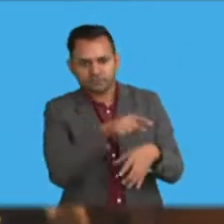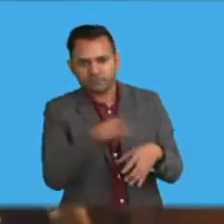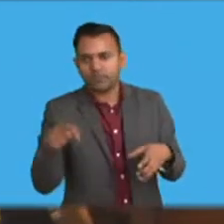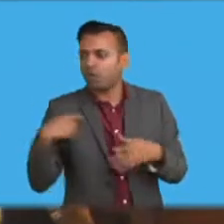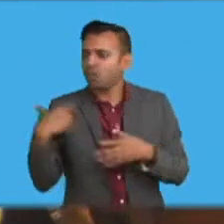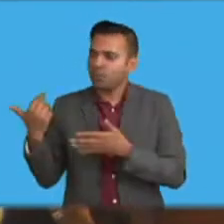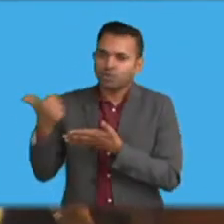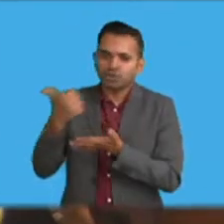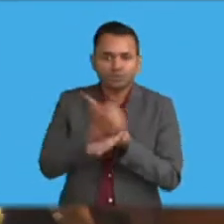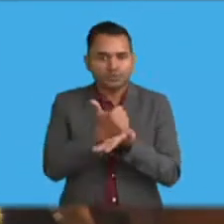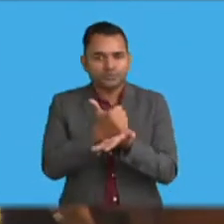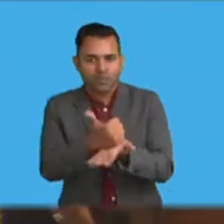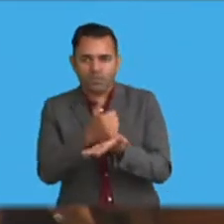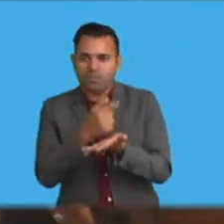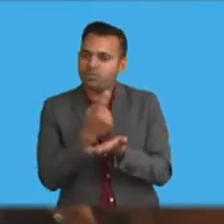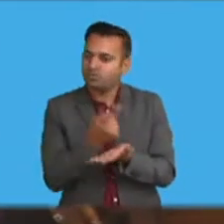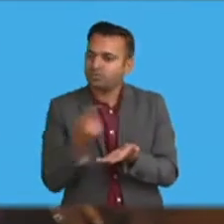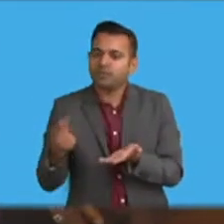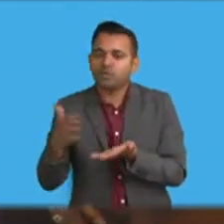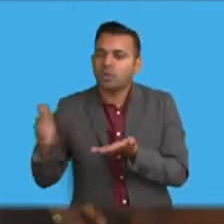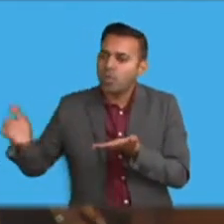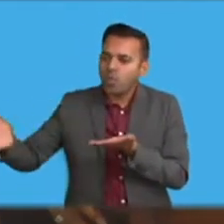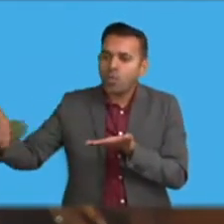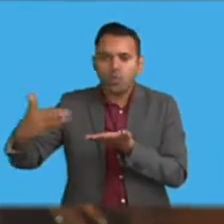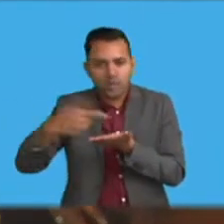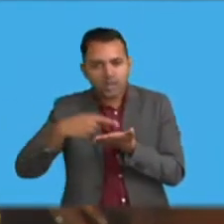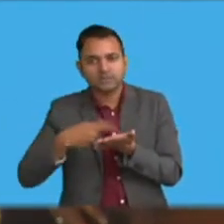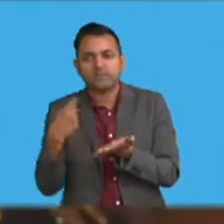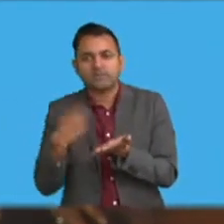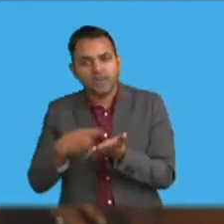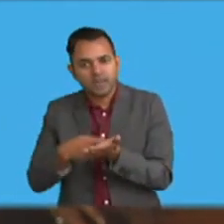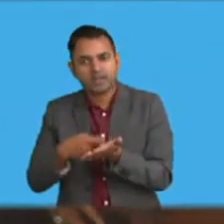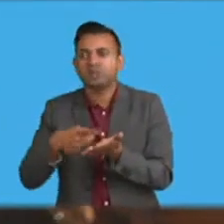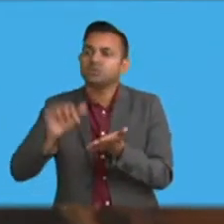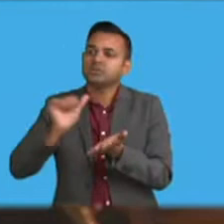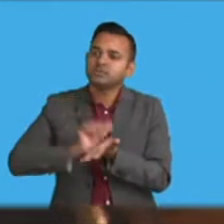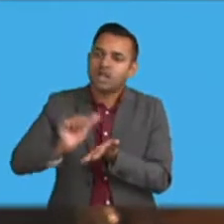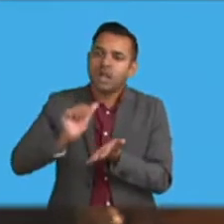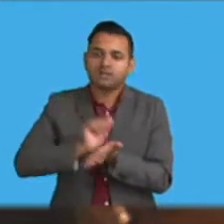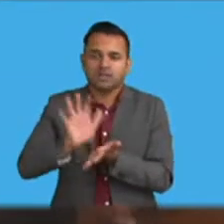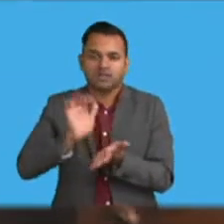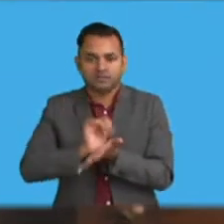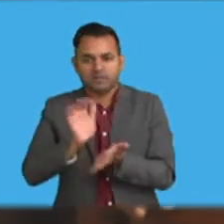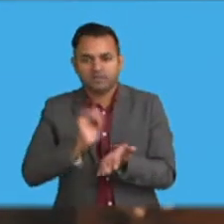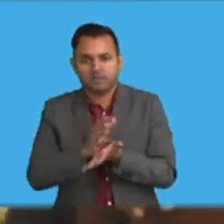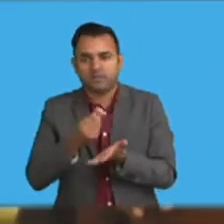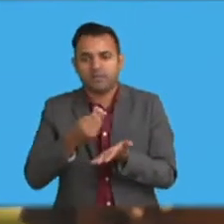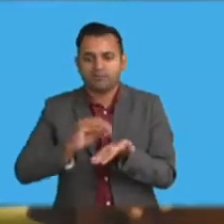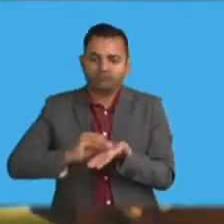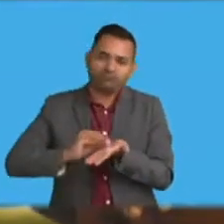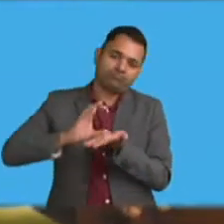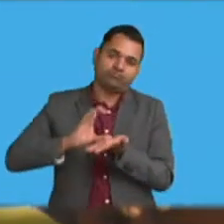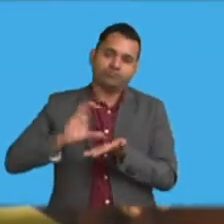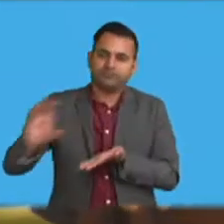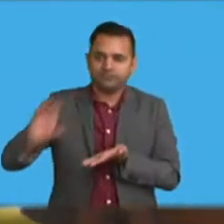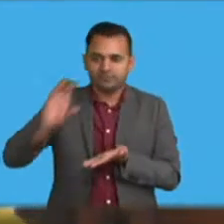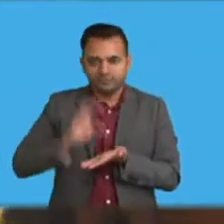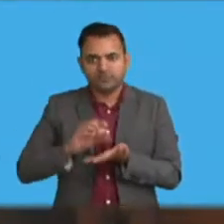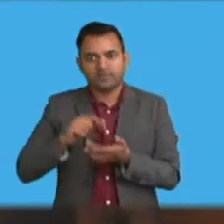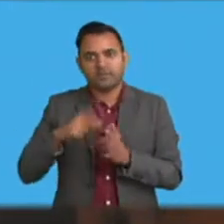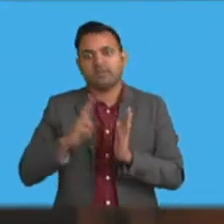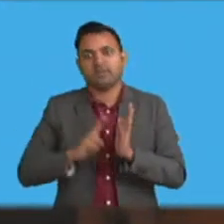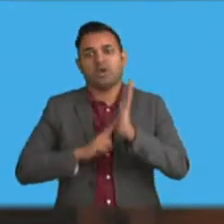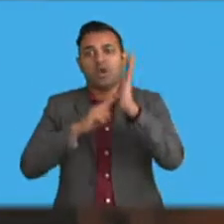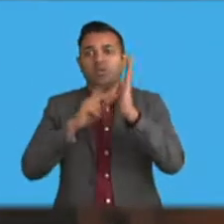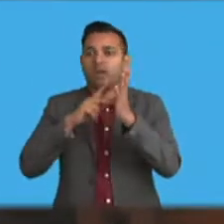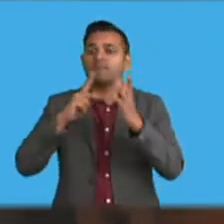are reaping the rewards with higher income earned from the sale of honey, Madam Speaker. Madam Speaker, the Northern Development Program, or NDP, is